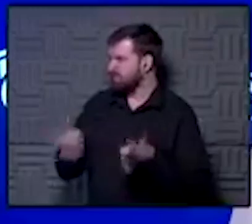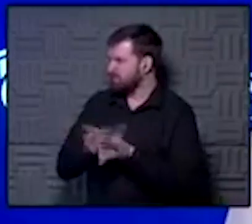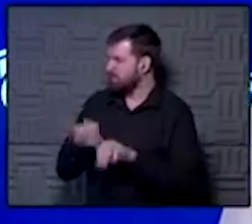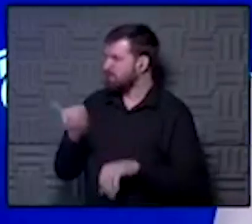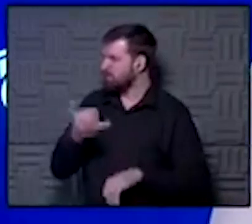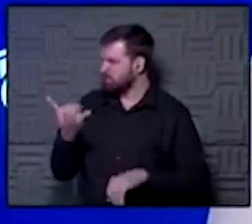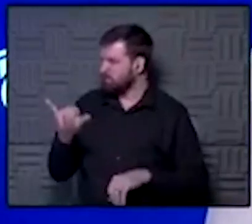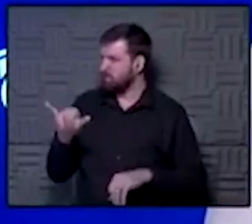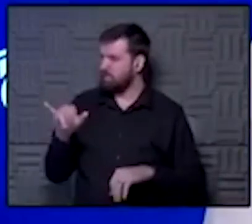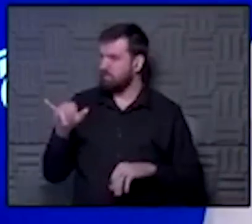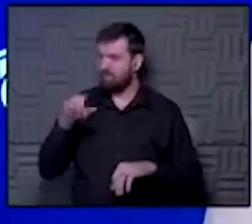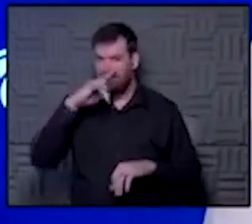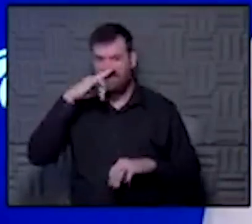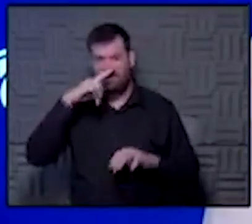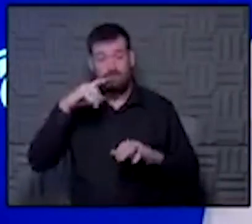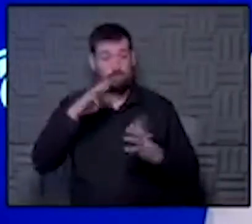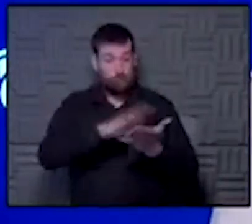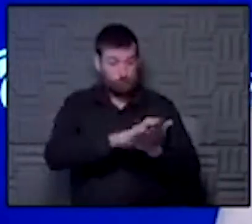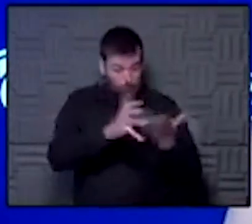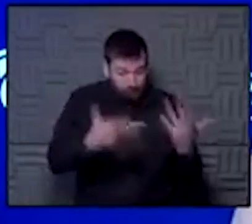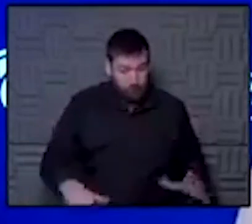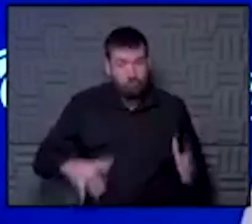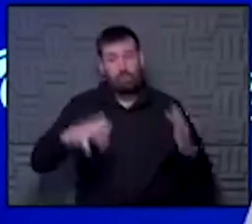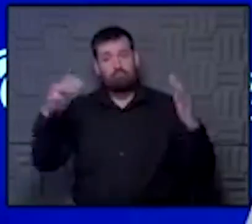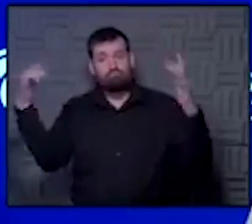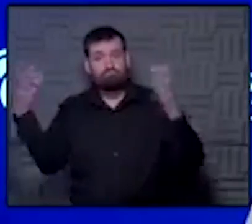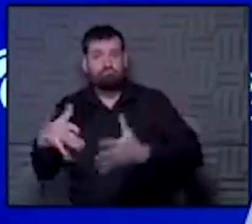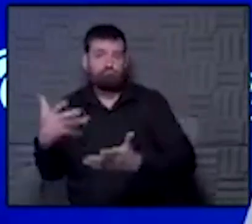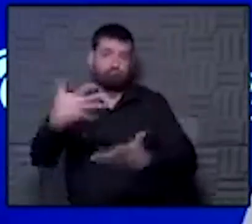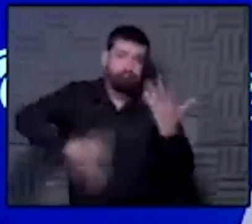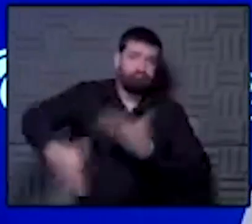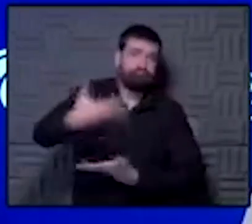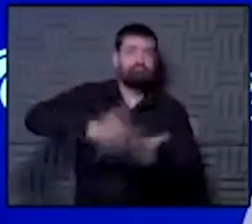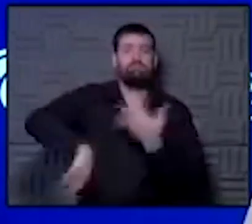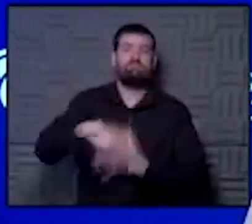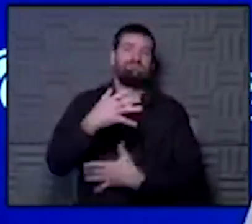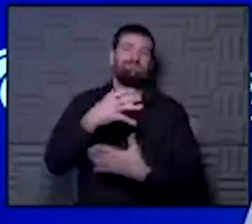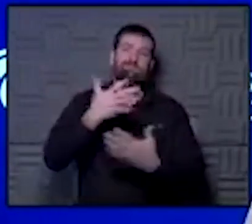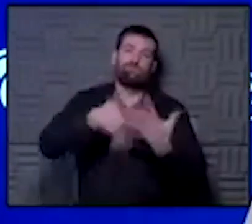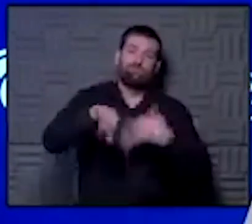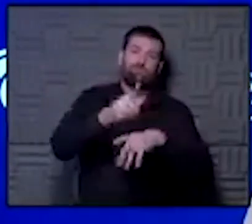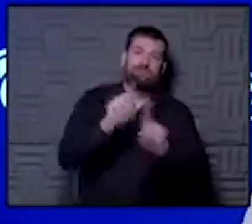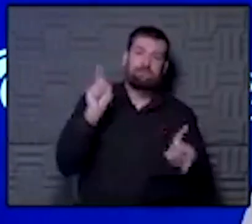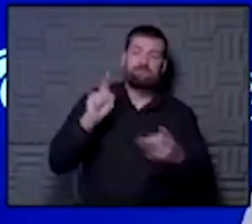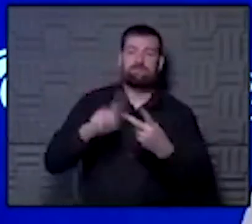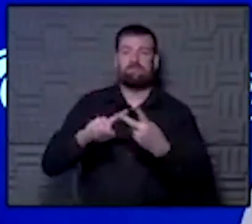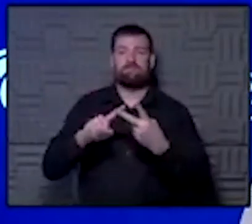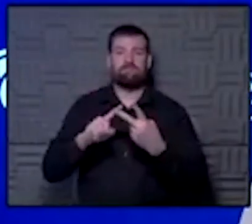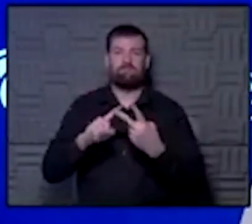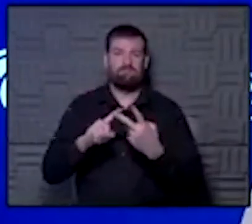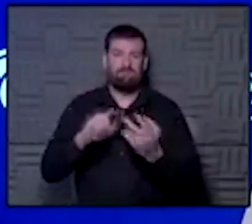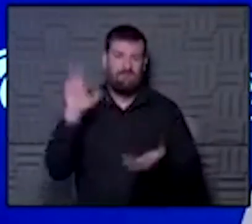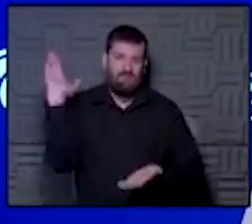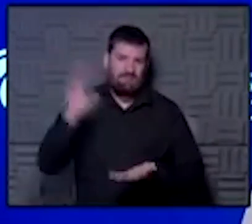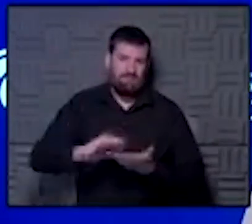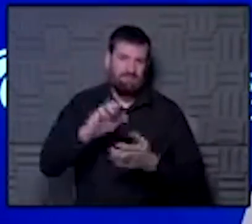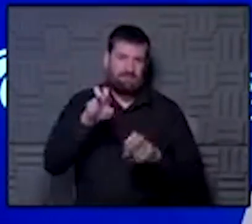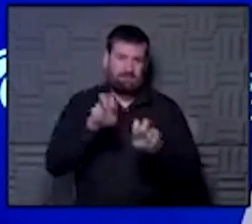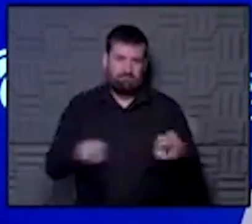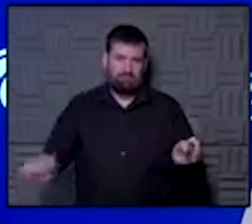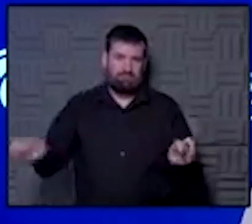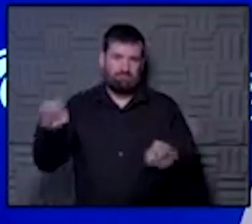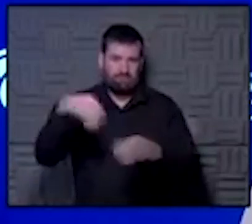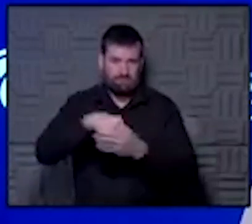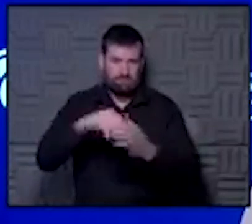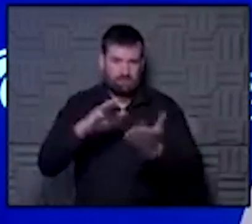the gatherings for kids are after school, yes, as opposed to the social distancing and the de-densifying that has occurred. When we think about it,